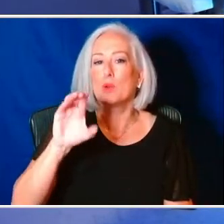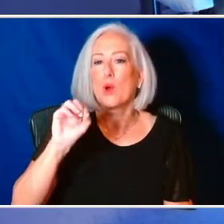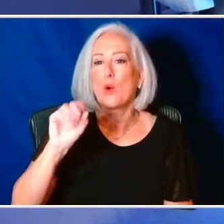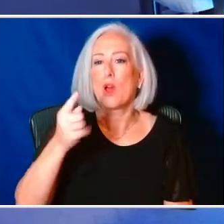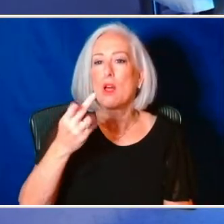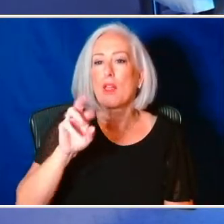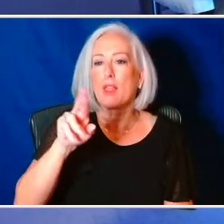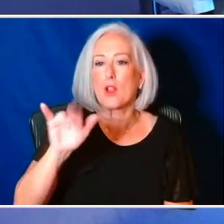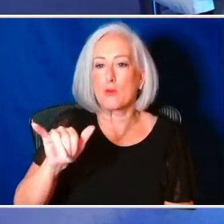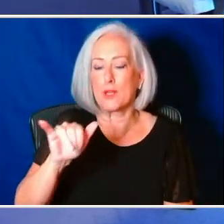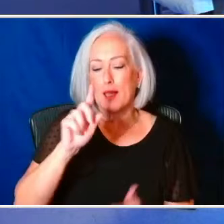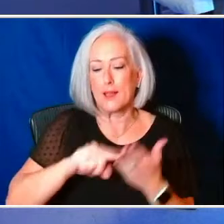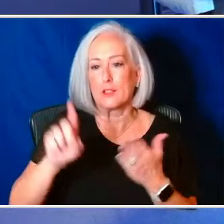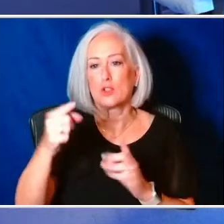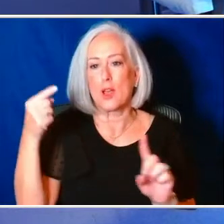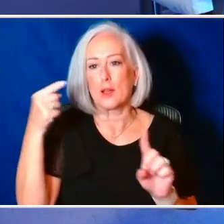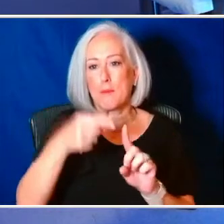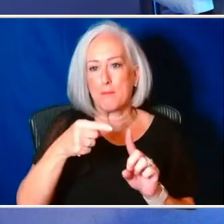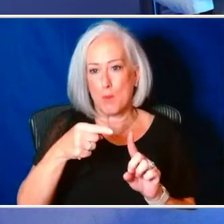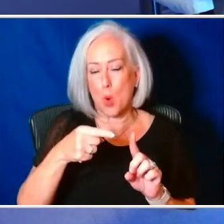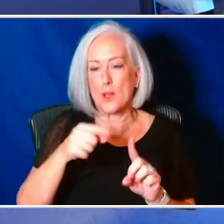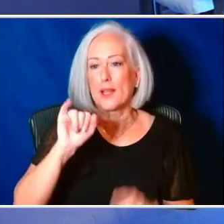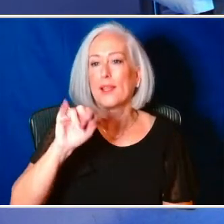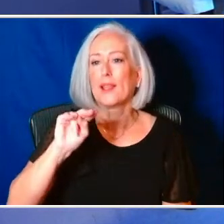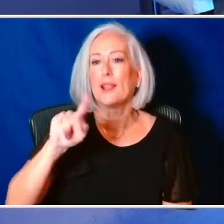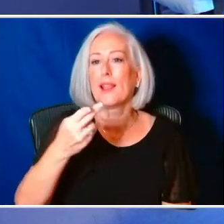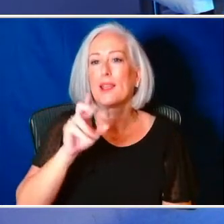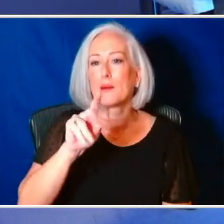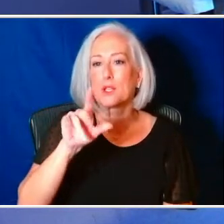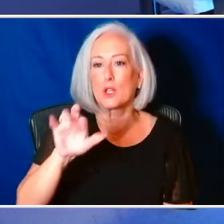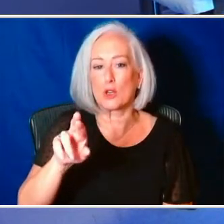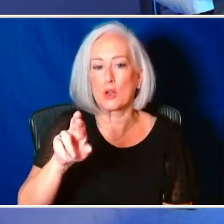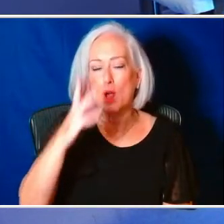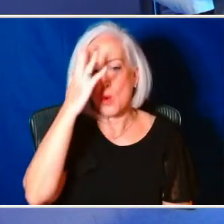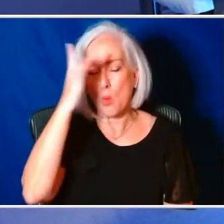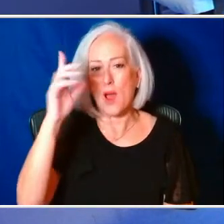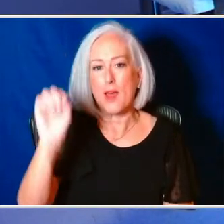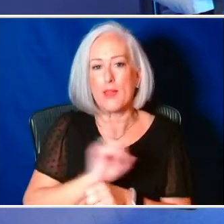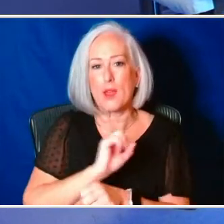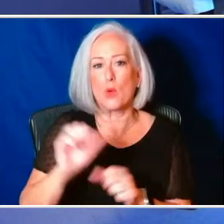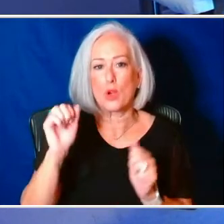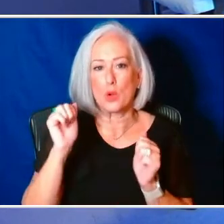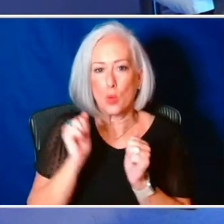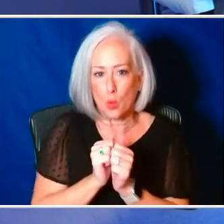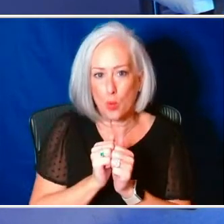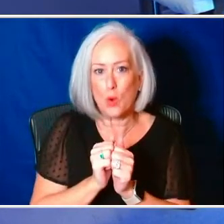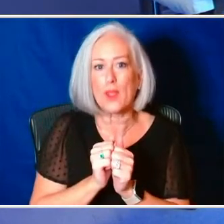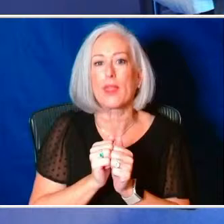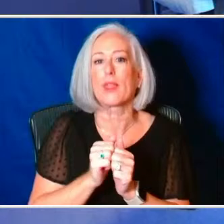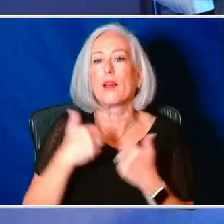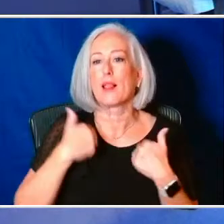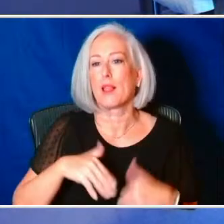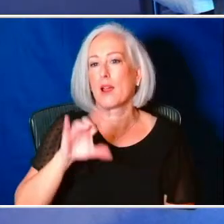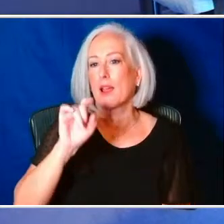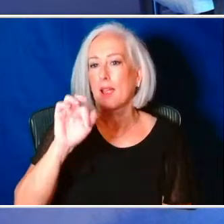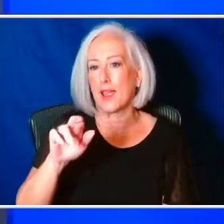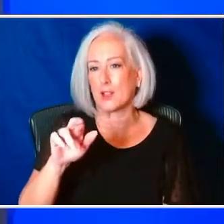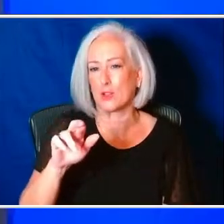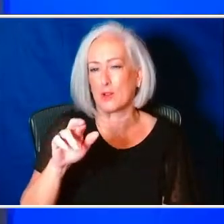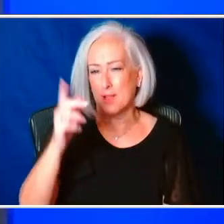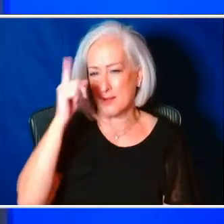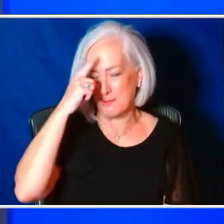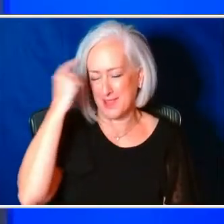are and why they're starting to work in lung cancer, because I know for a long time, lung cancer therapy was a little stuck. Yeah, so